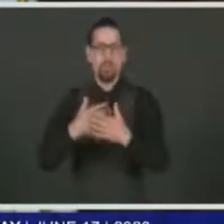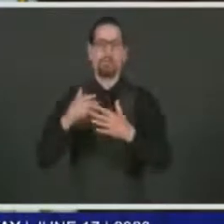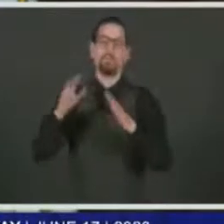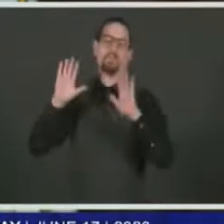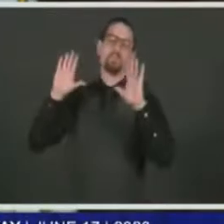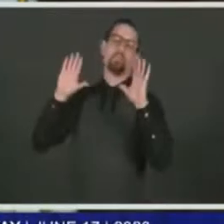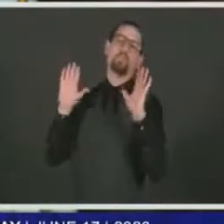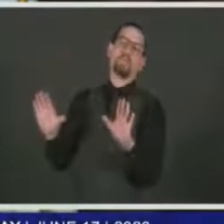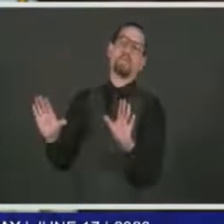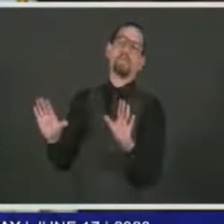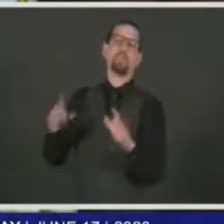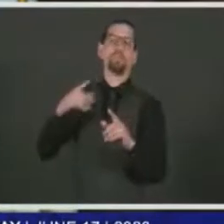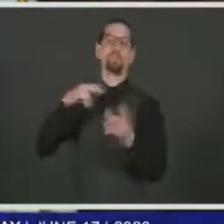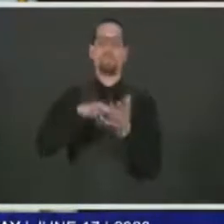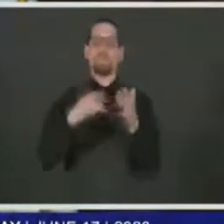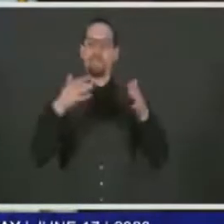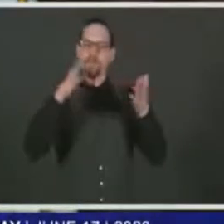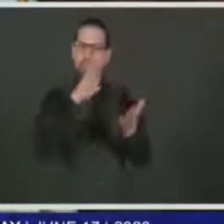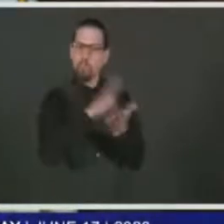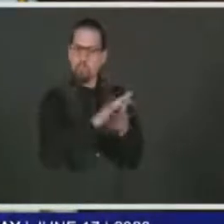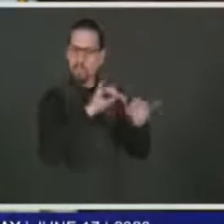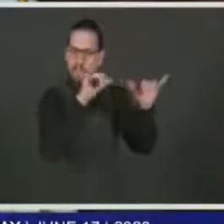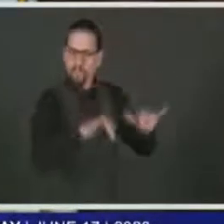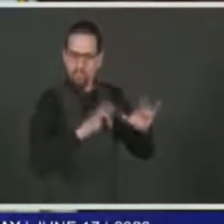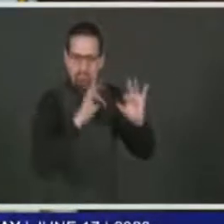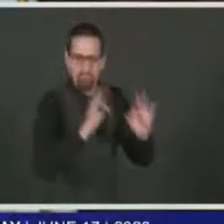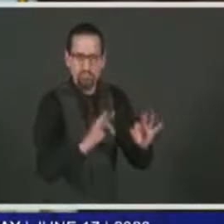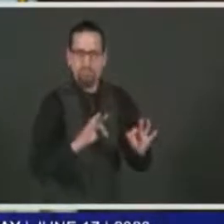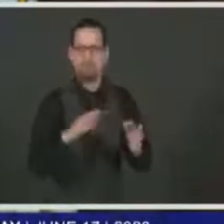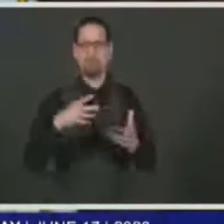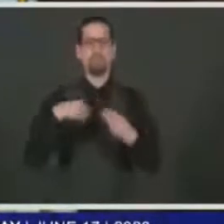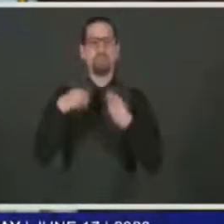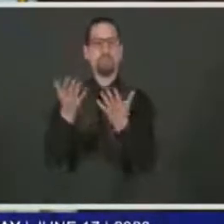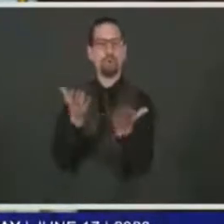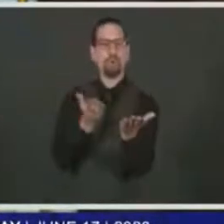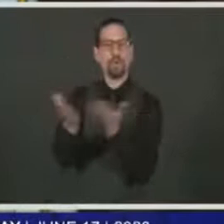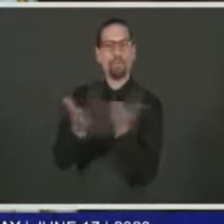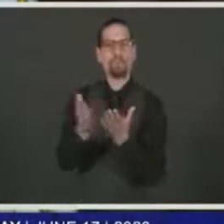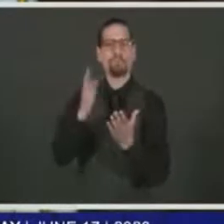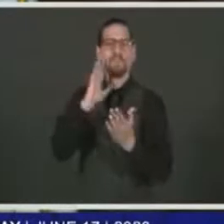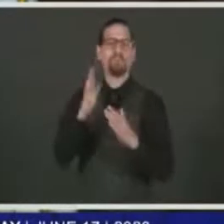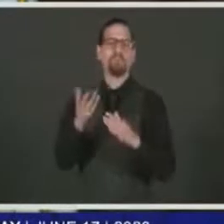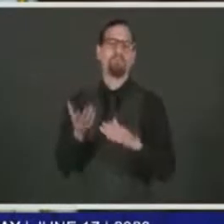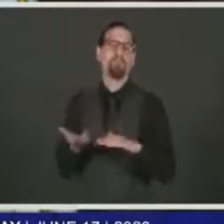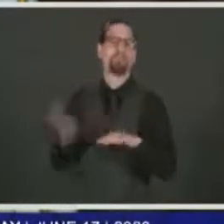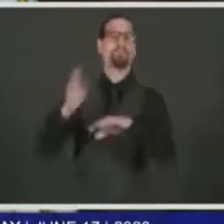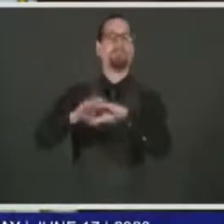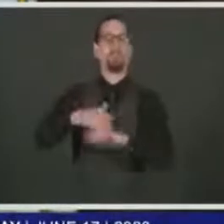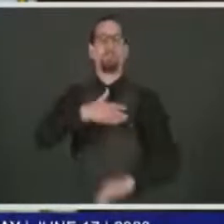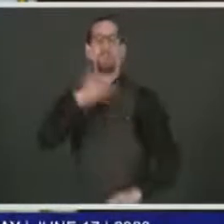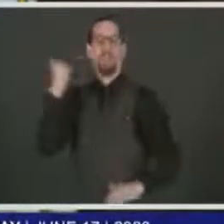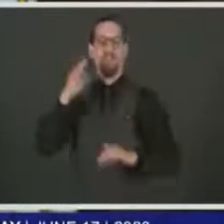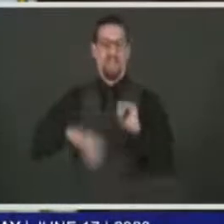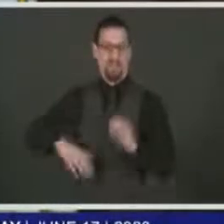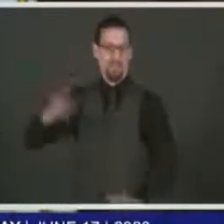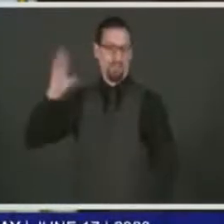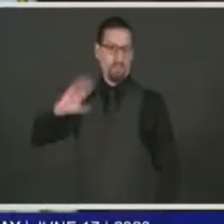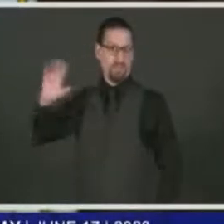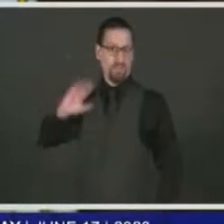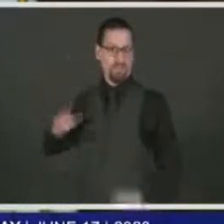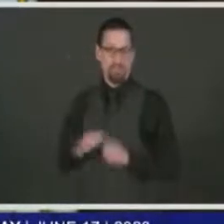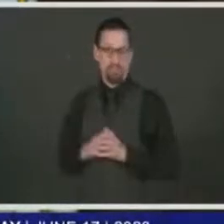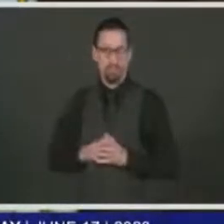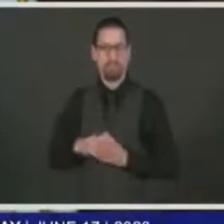system and the way we deliver state services is going to be even better than when we started this. And I'm looking forward to